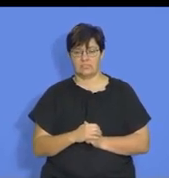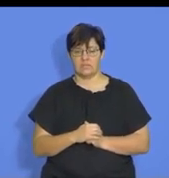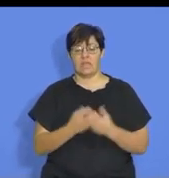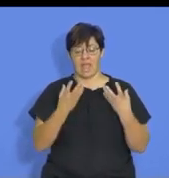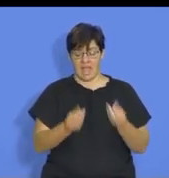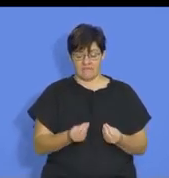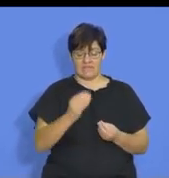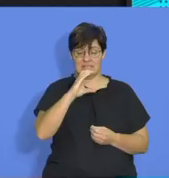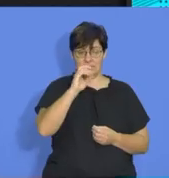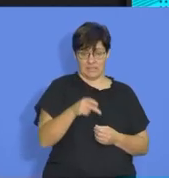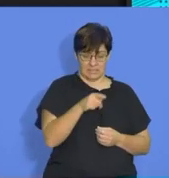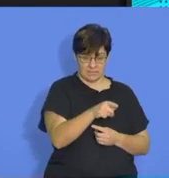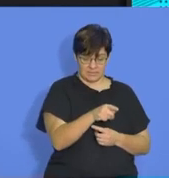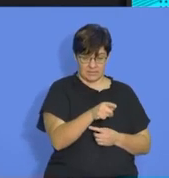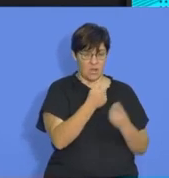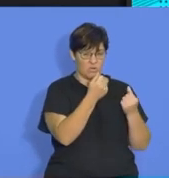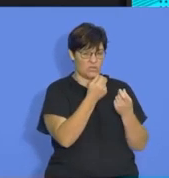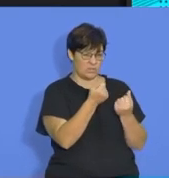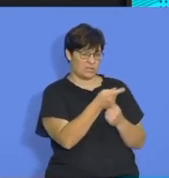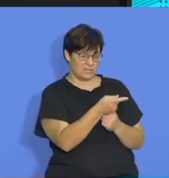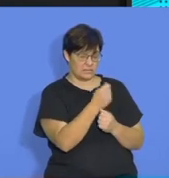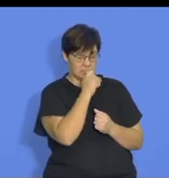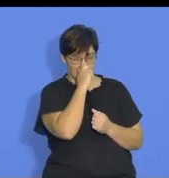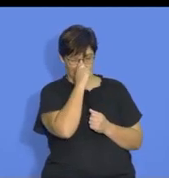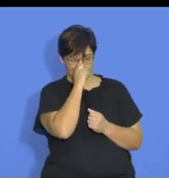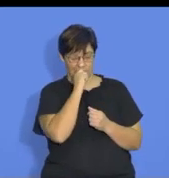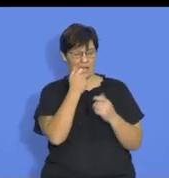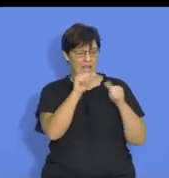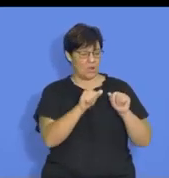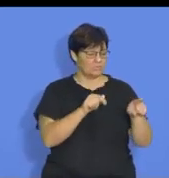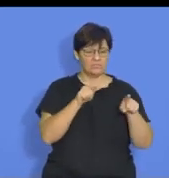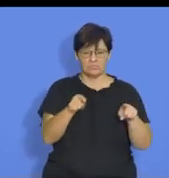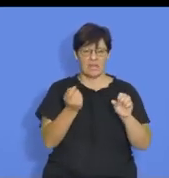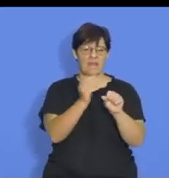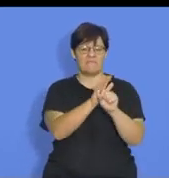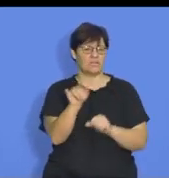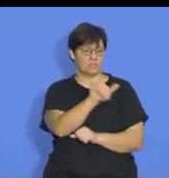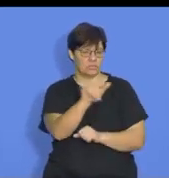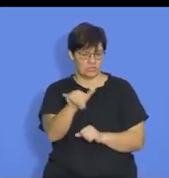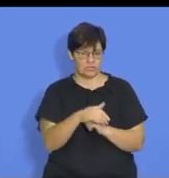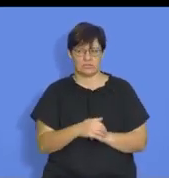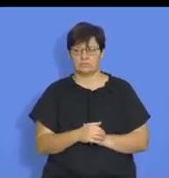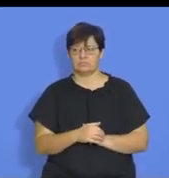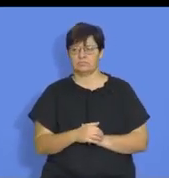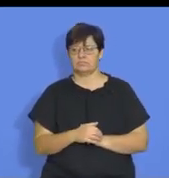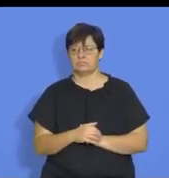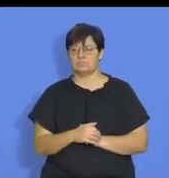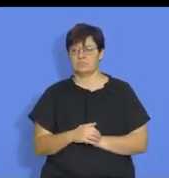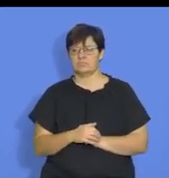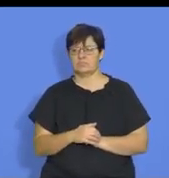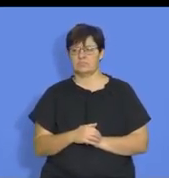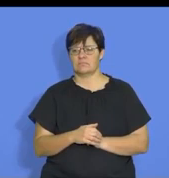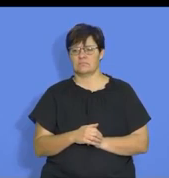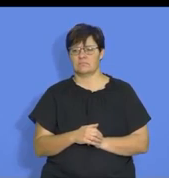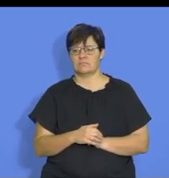1,250. Right, now that I have my cost price, so let's look at the two accounts affected. Right, so